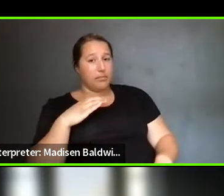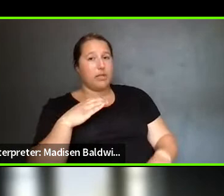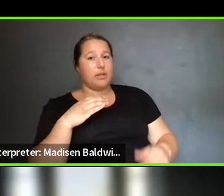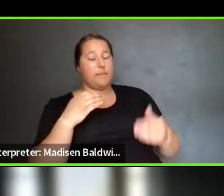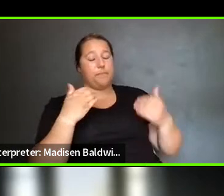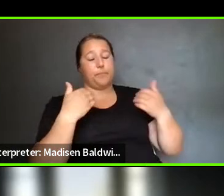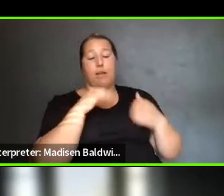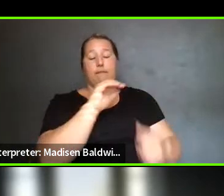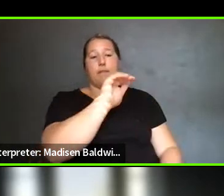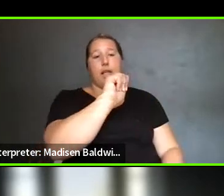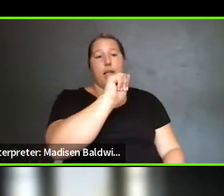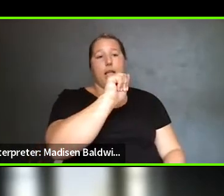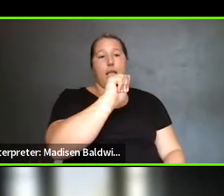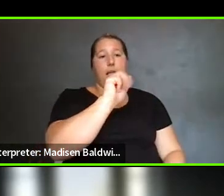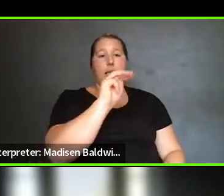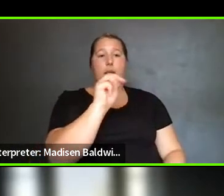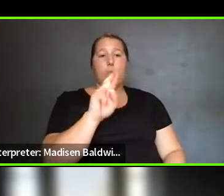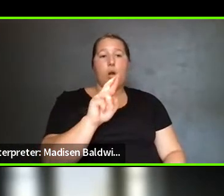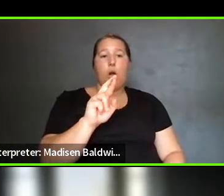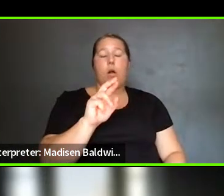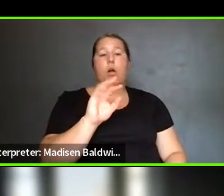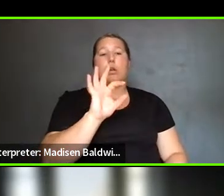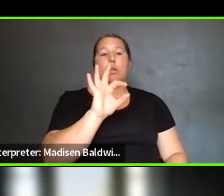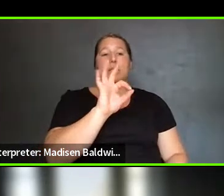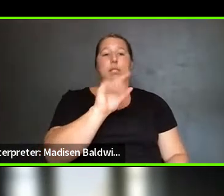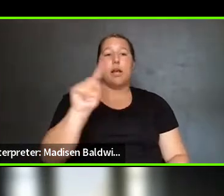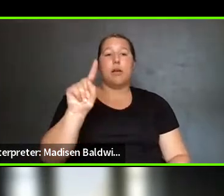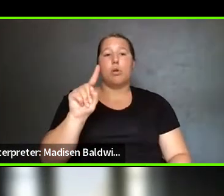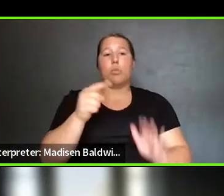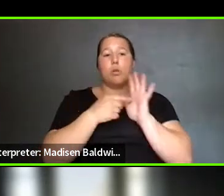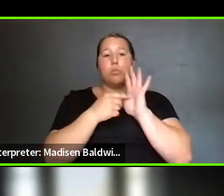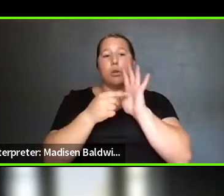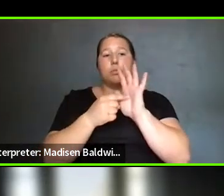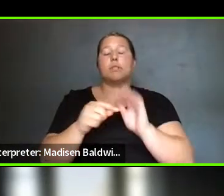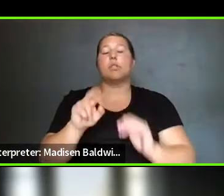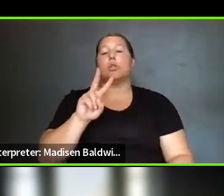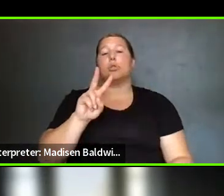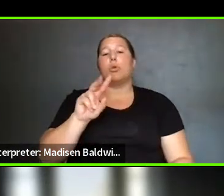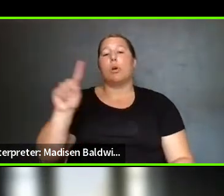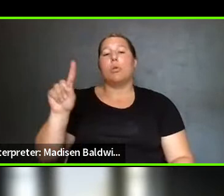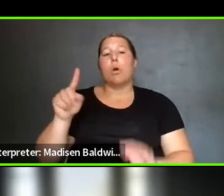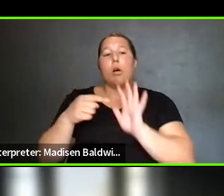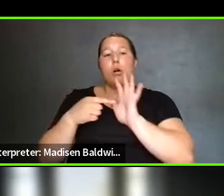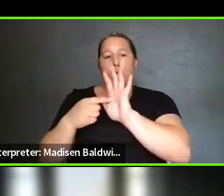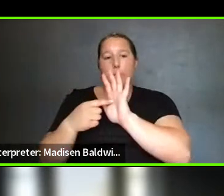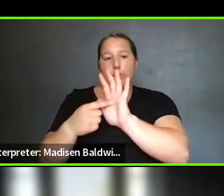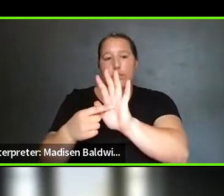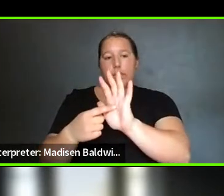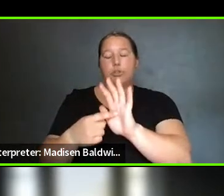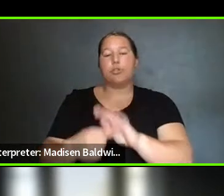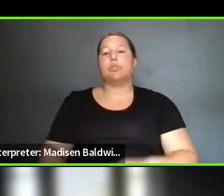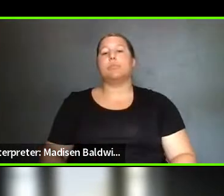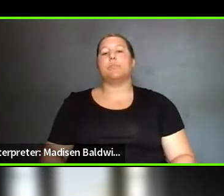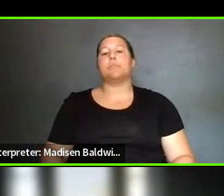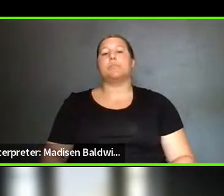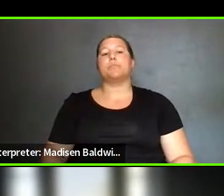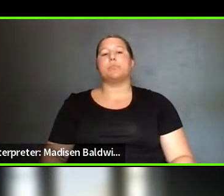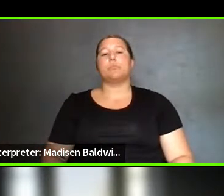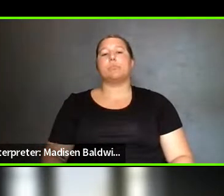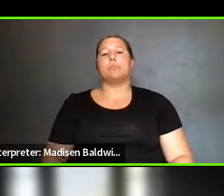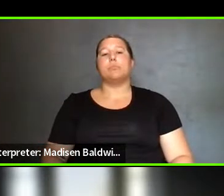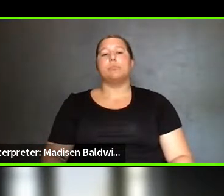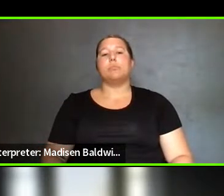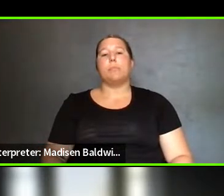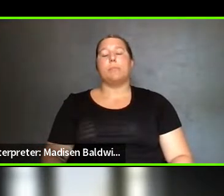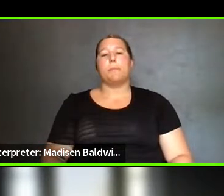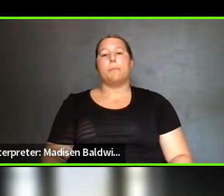AMR, there's 911 representation, there's 211 representation,